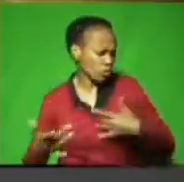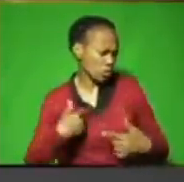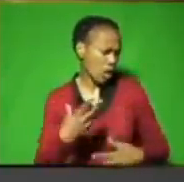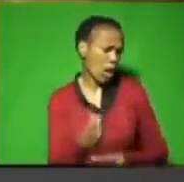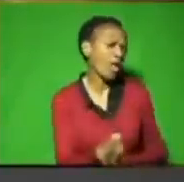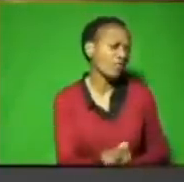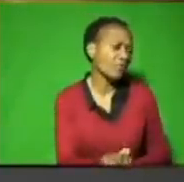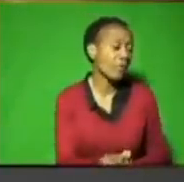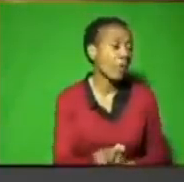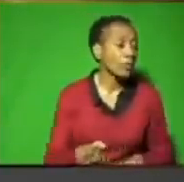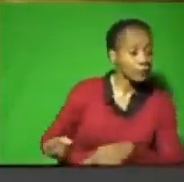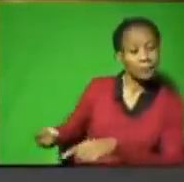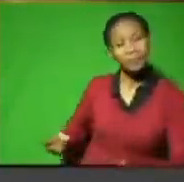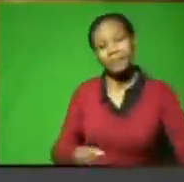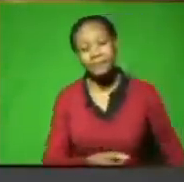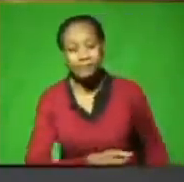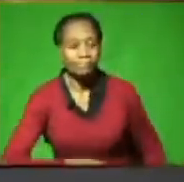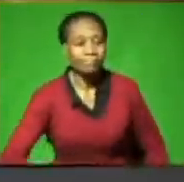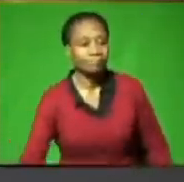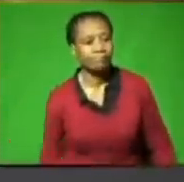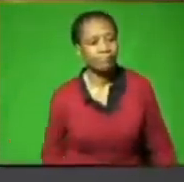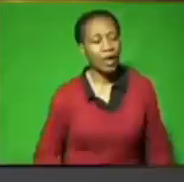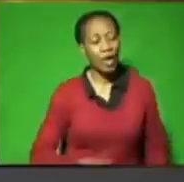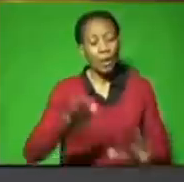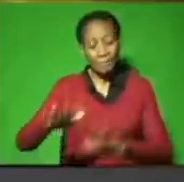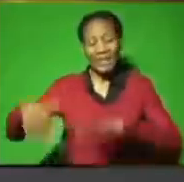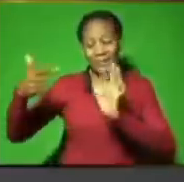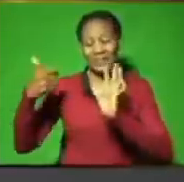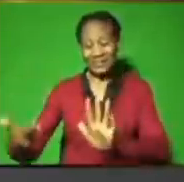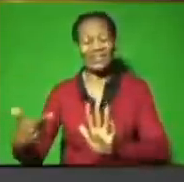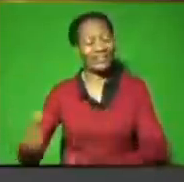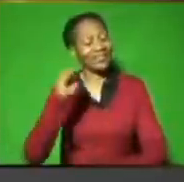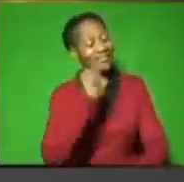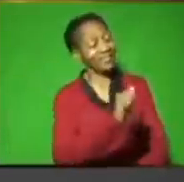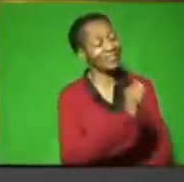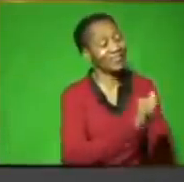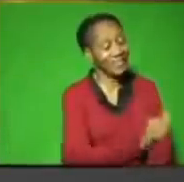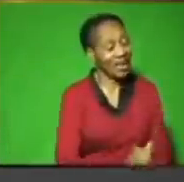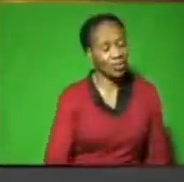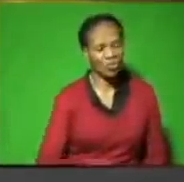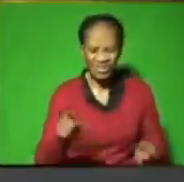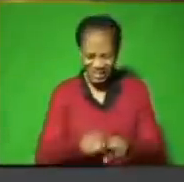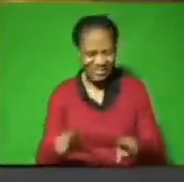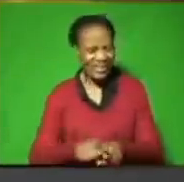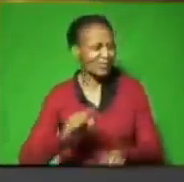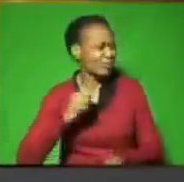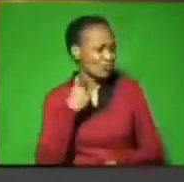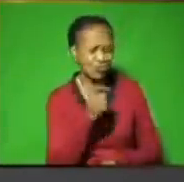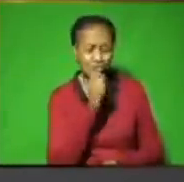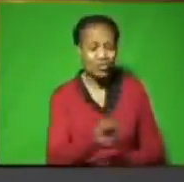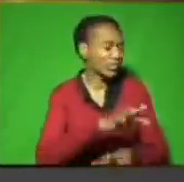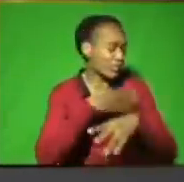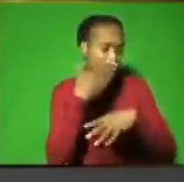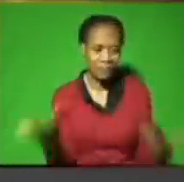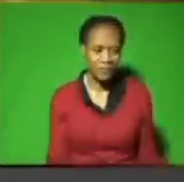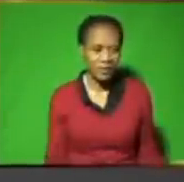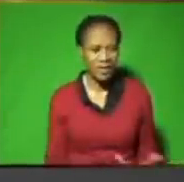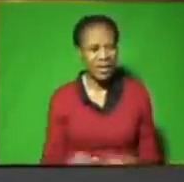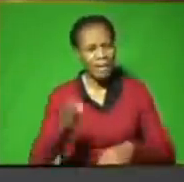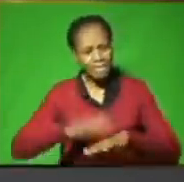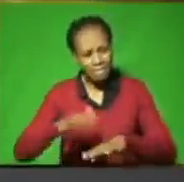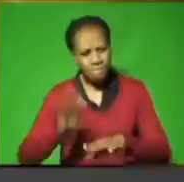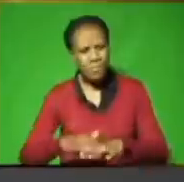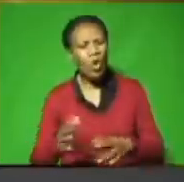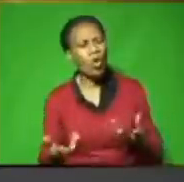is that even your 7th administration is characterized by fiction, supported by prepaid